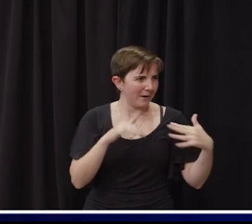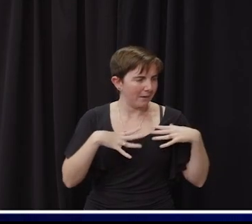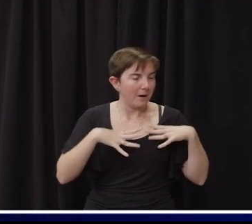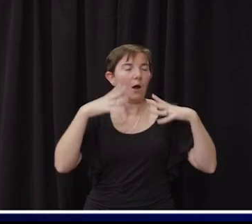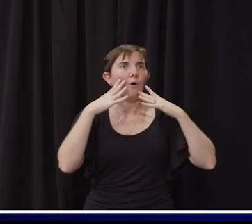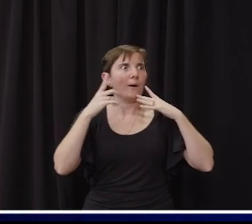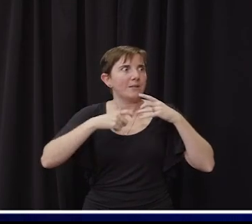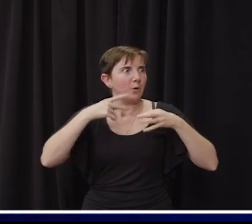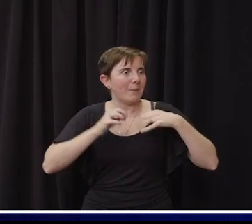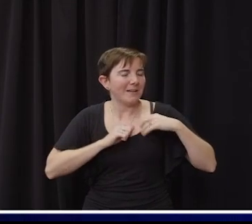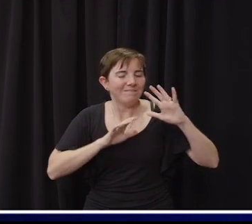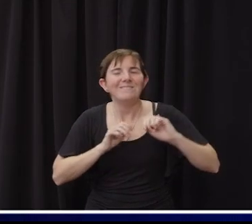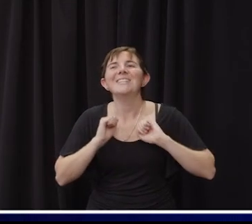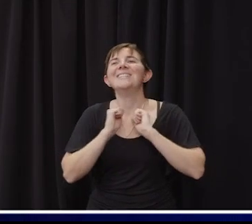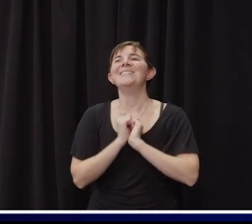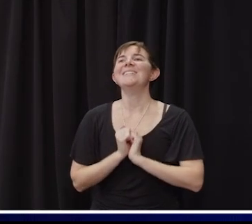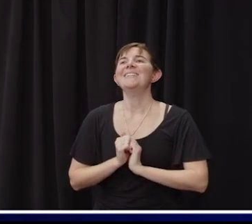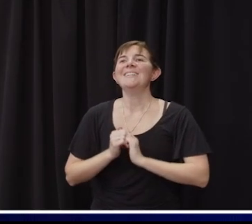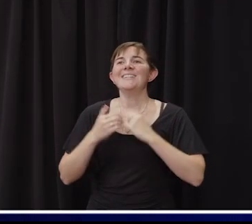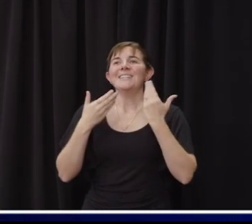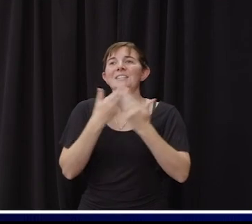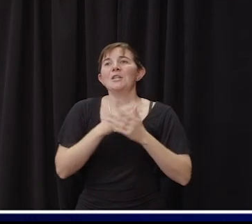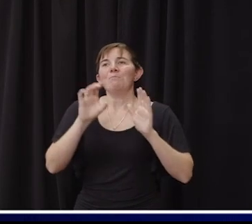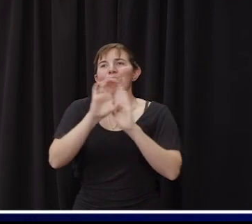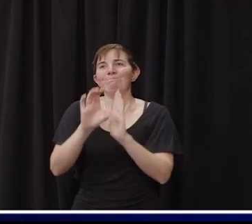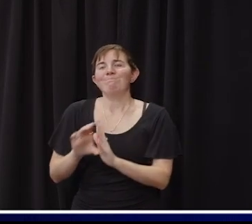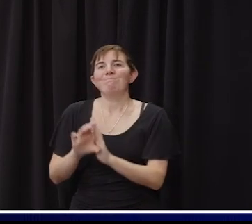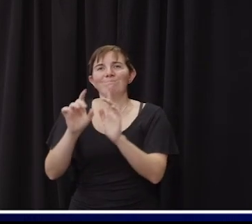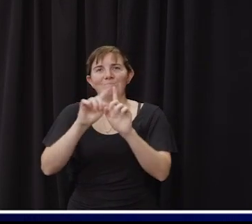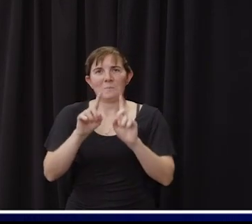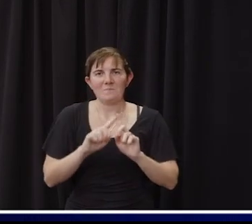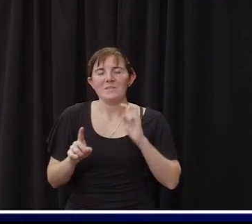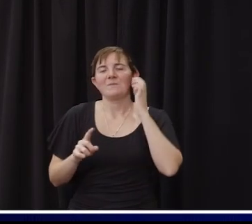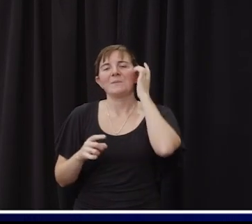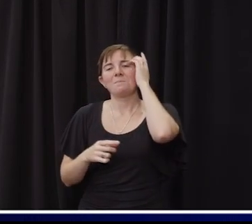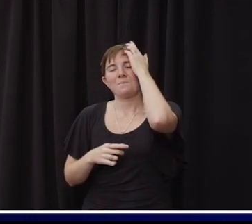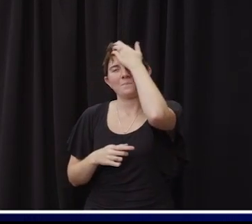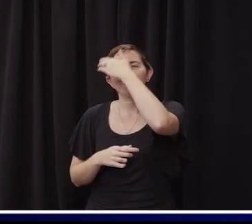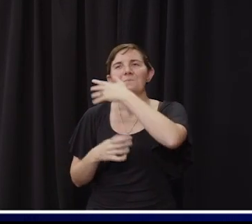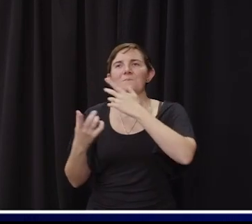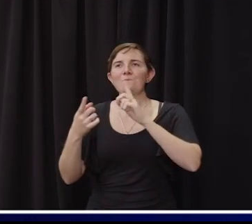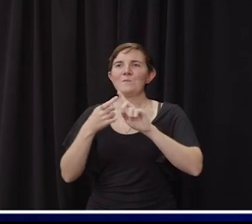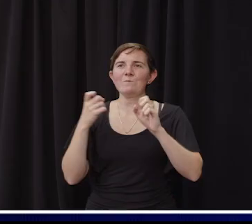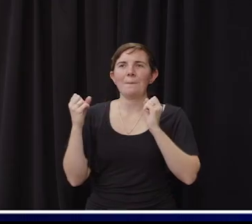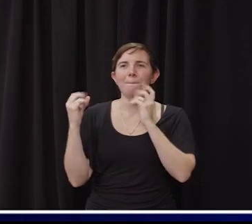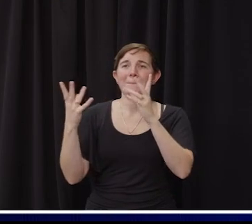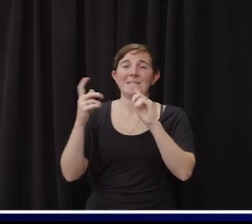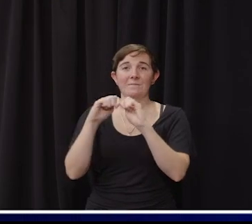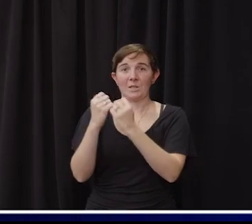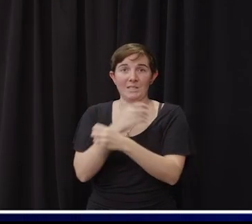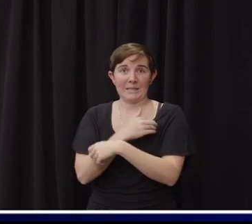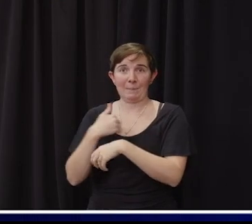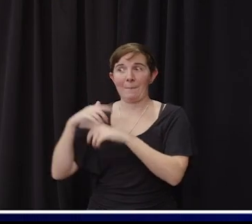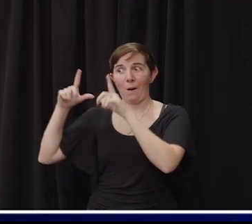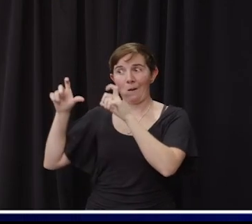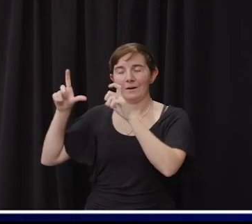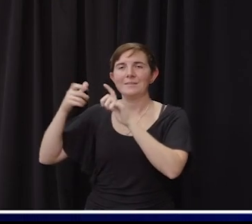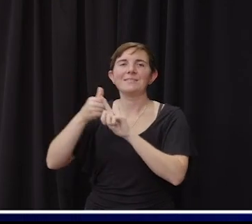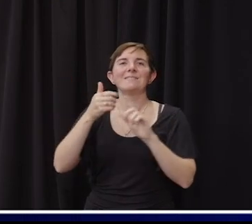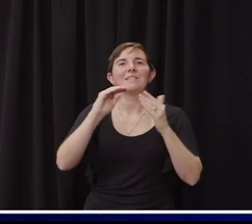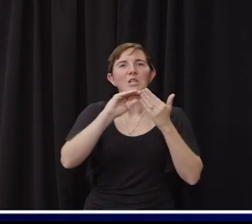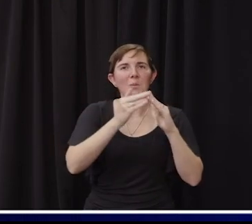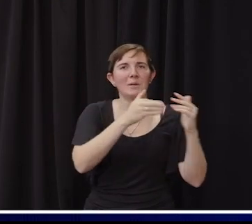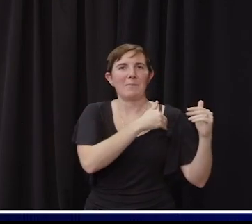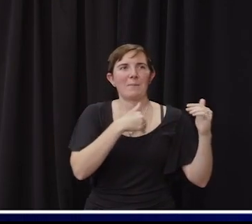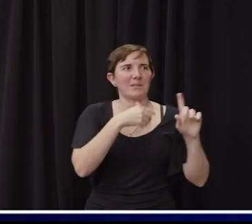reminded me. So this is just a collage of pictures from many of our team members as well as community